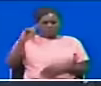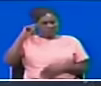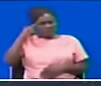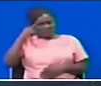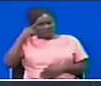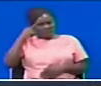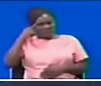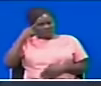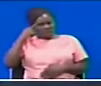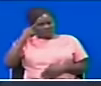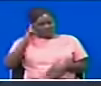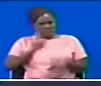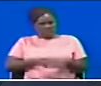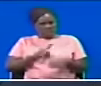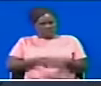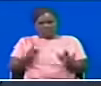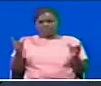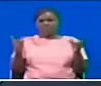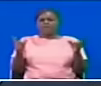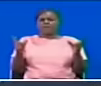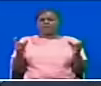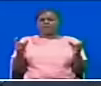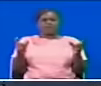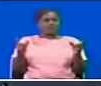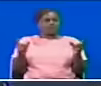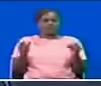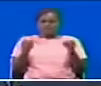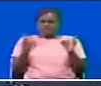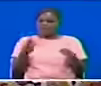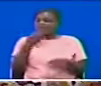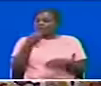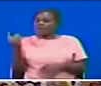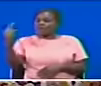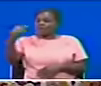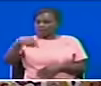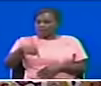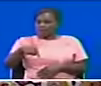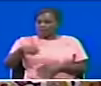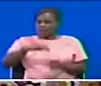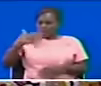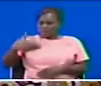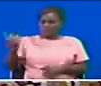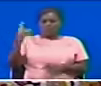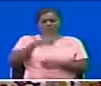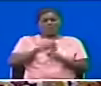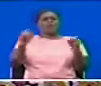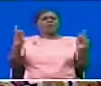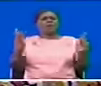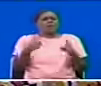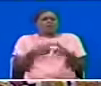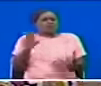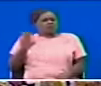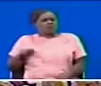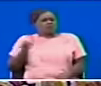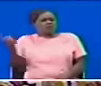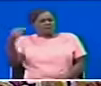when we come on media, you find that if it is a man who comes in every day, it's okay. But when